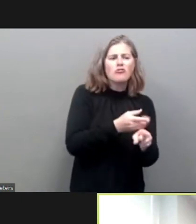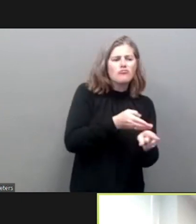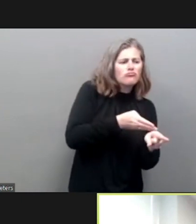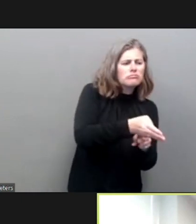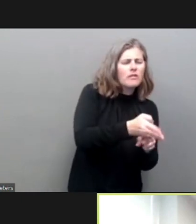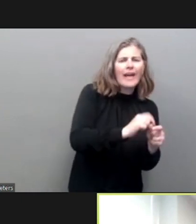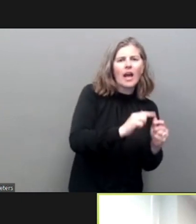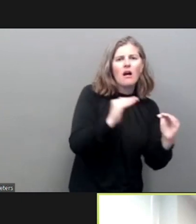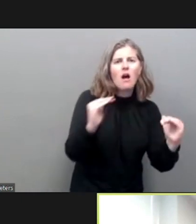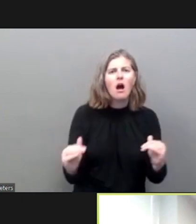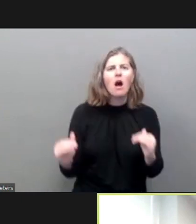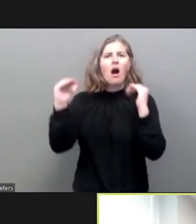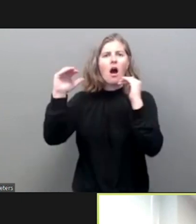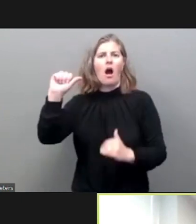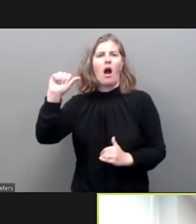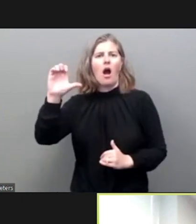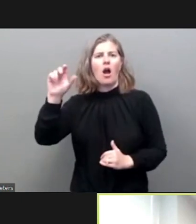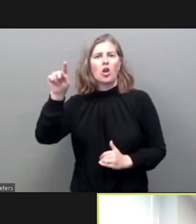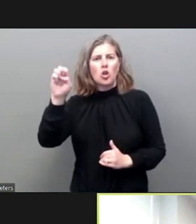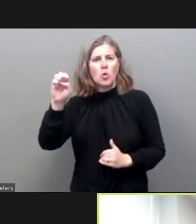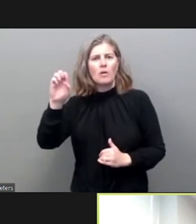care setting and then be covered